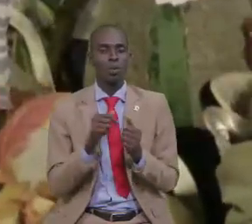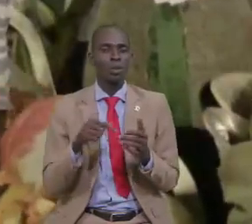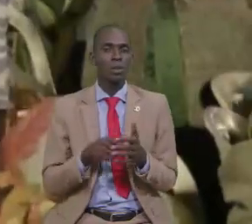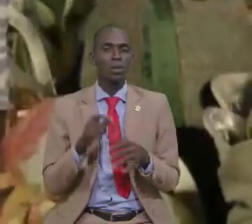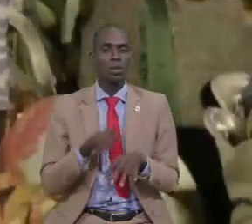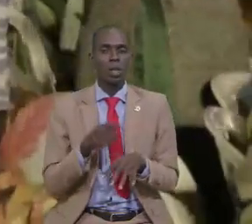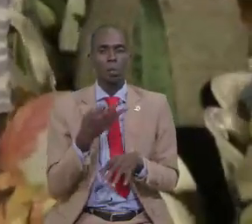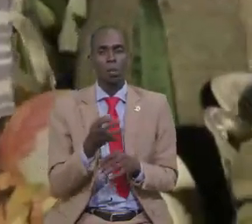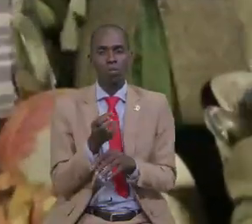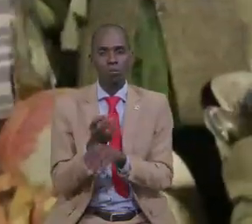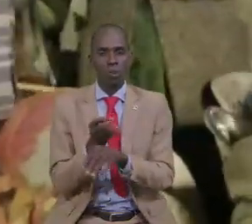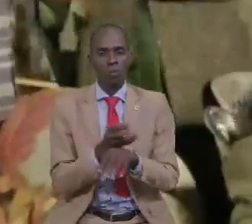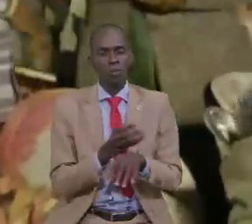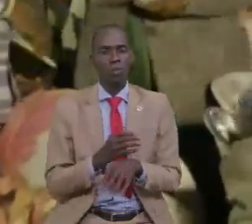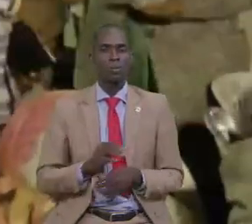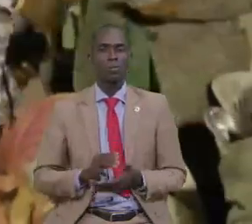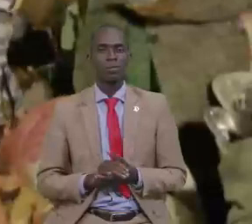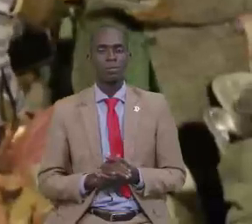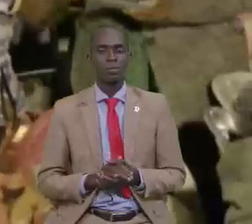counseling also